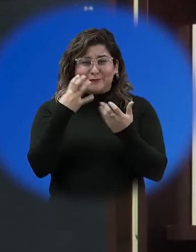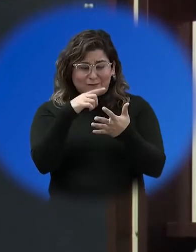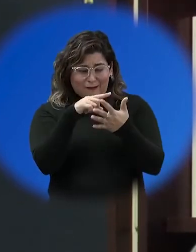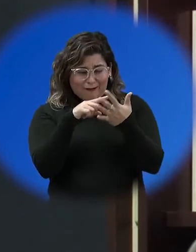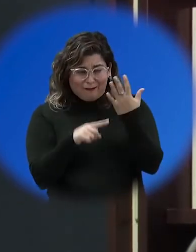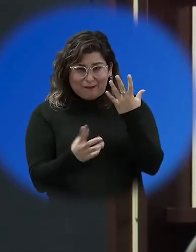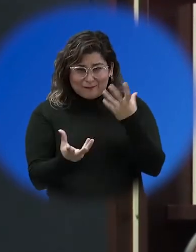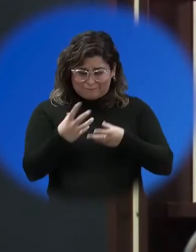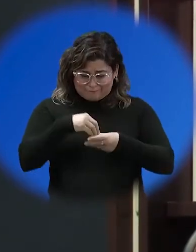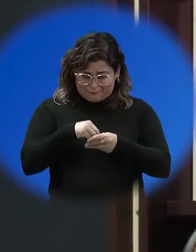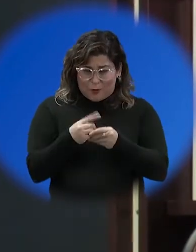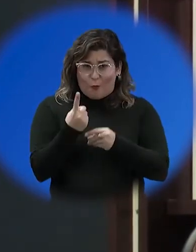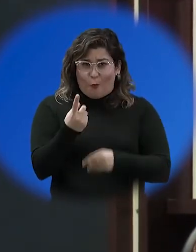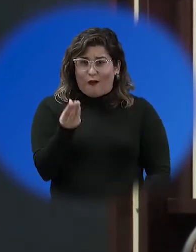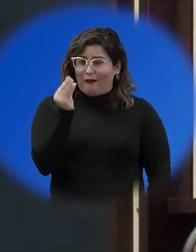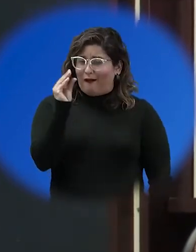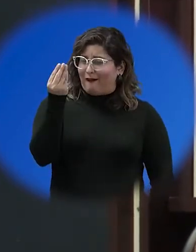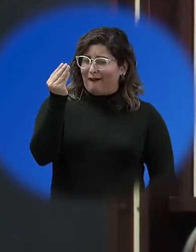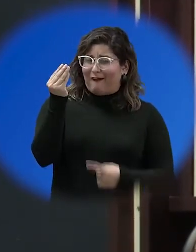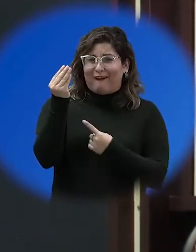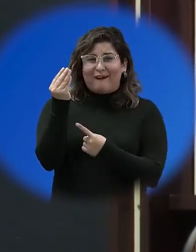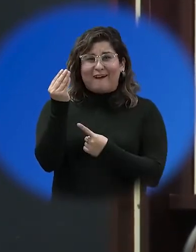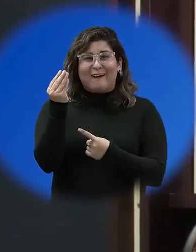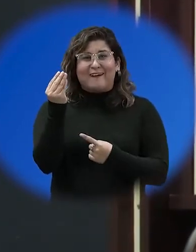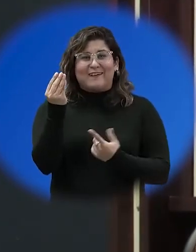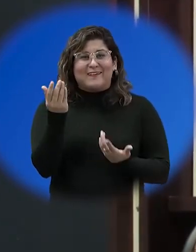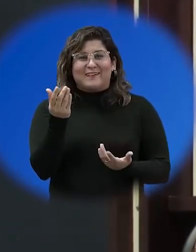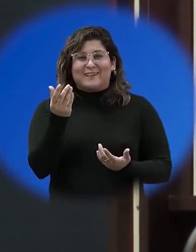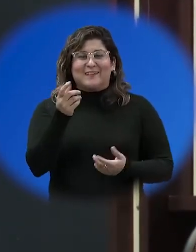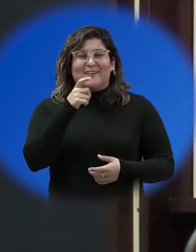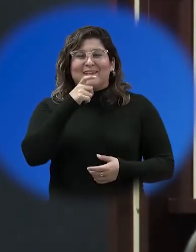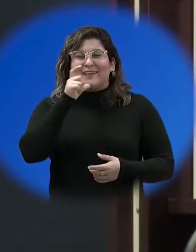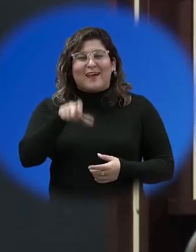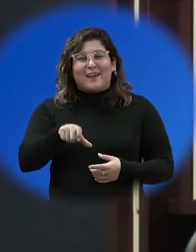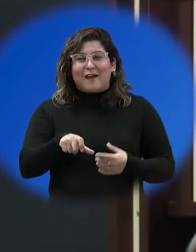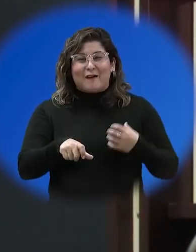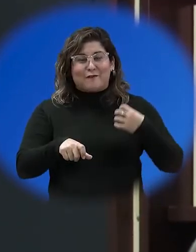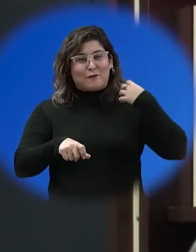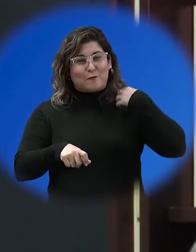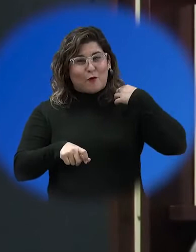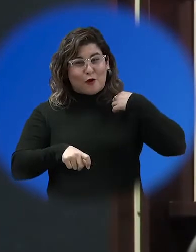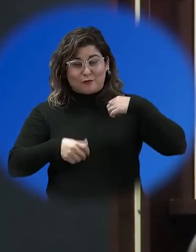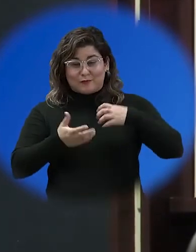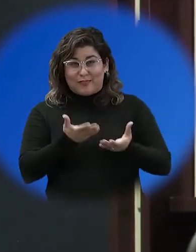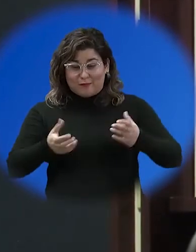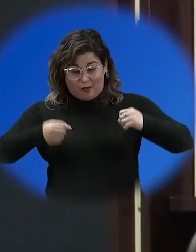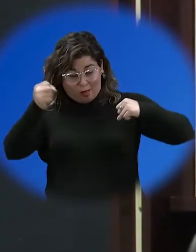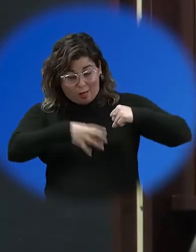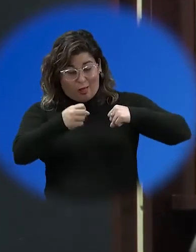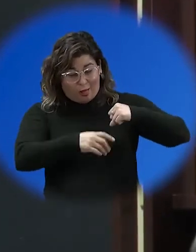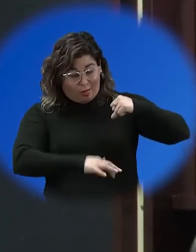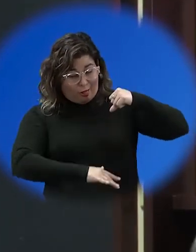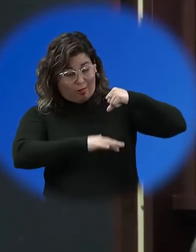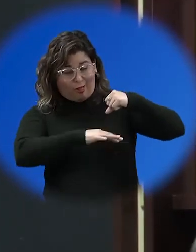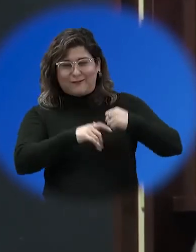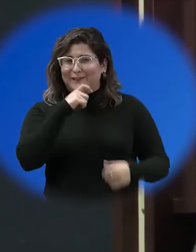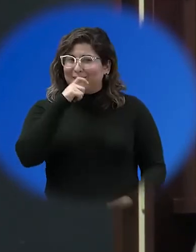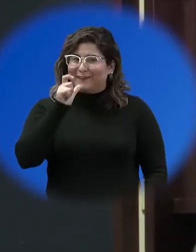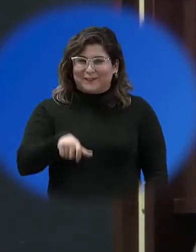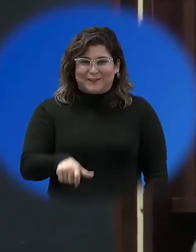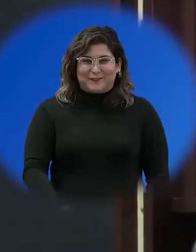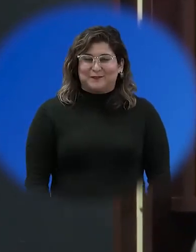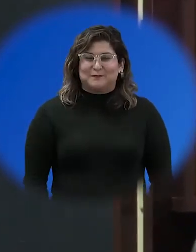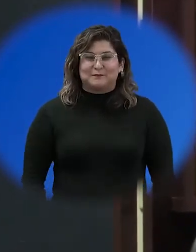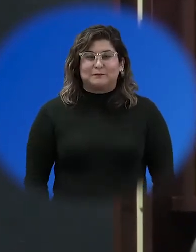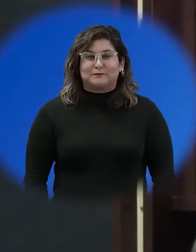a calendar. There's so many devices that now you have this one little device that you carry with you, flip it into your pocket,